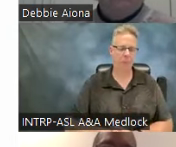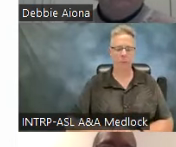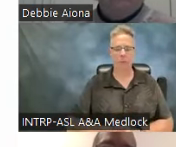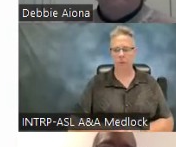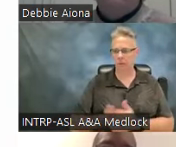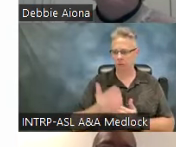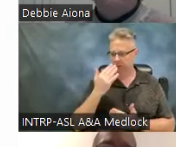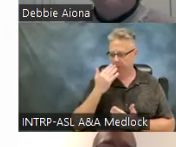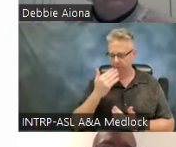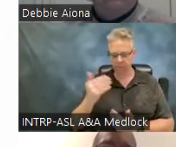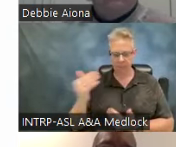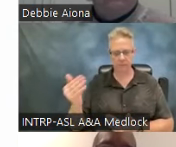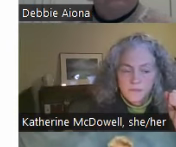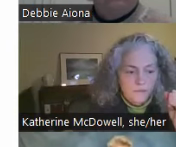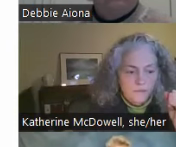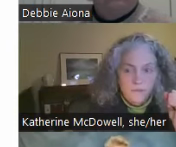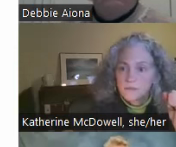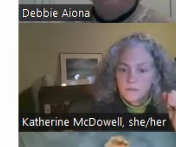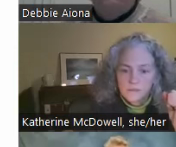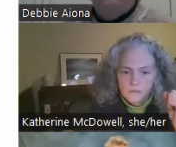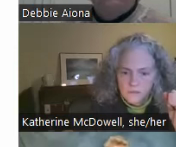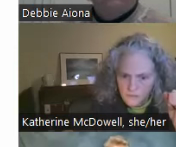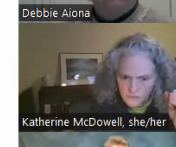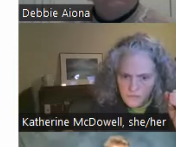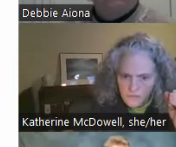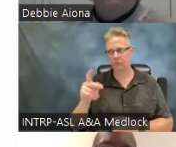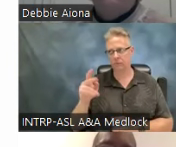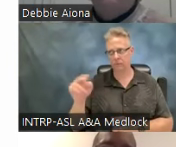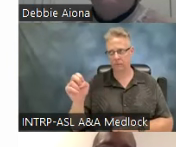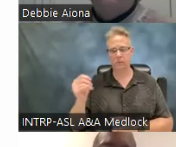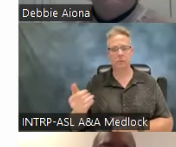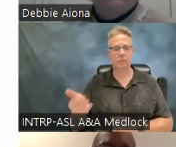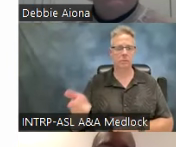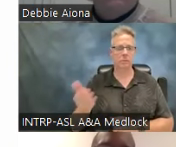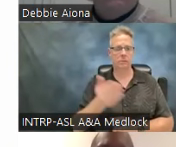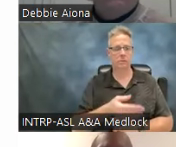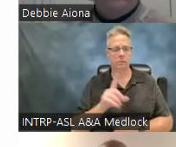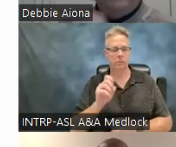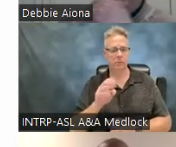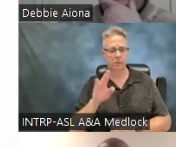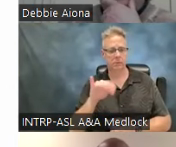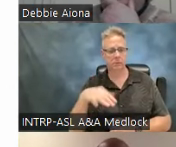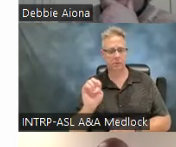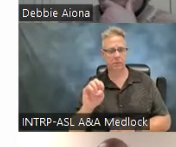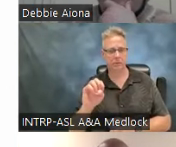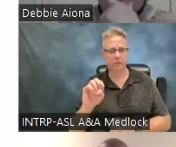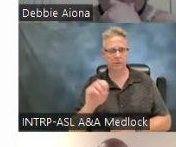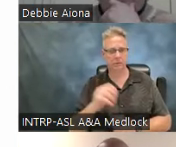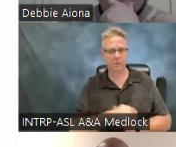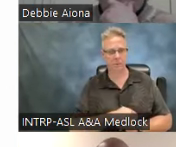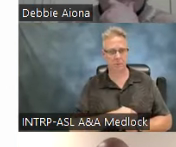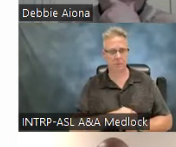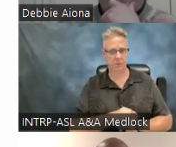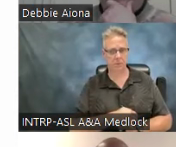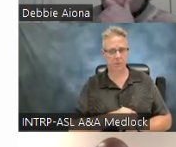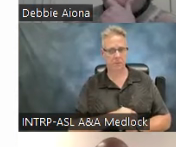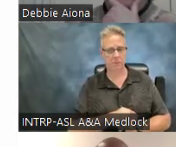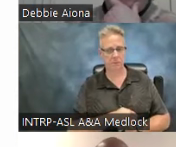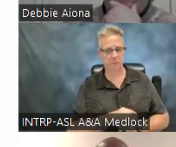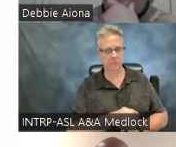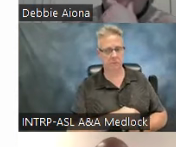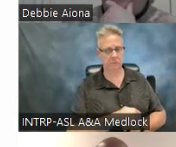Thank you, Commissioner Catherine. Now, Commissioner Debbie. So I'm going to